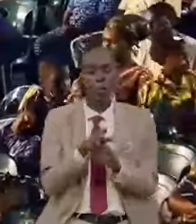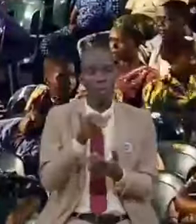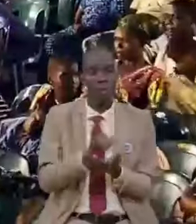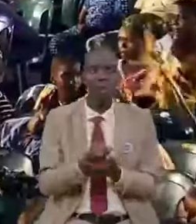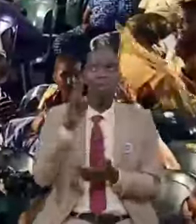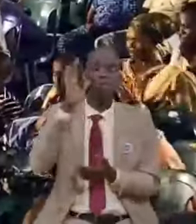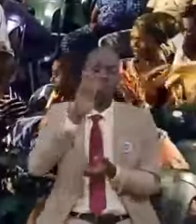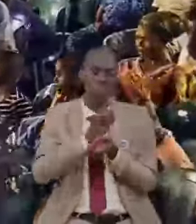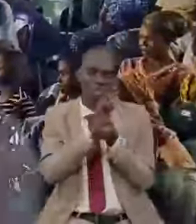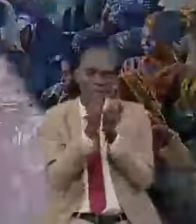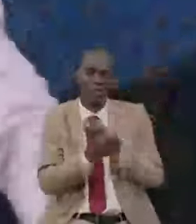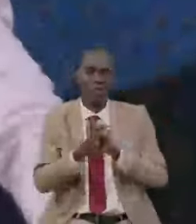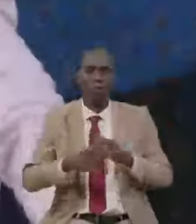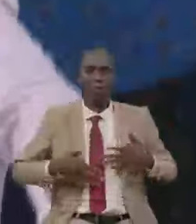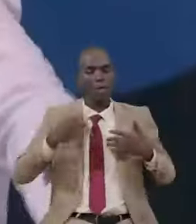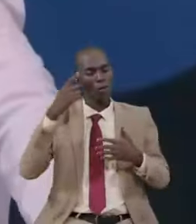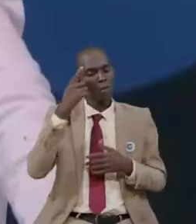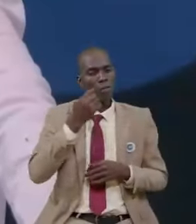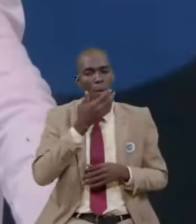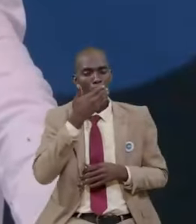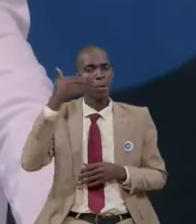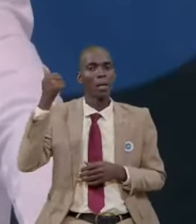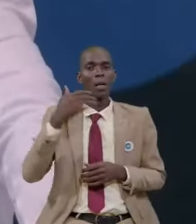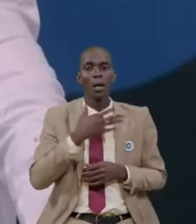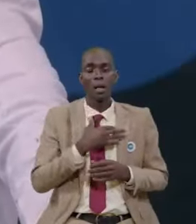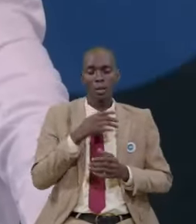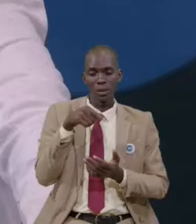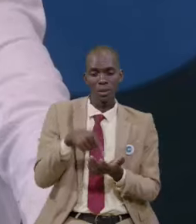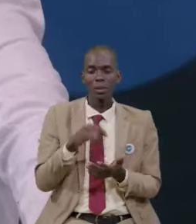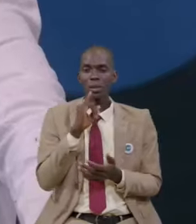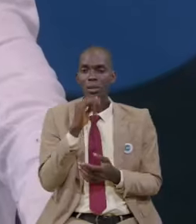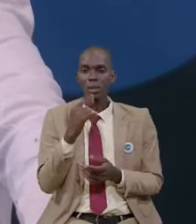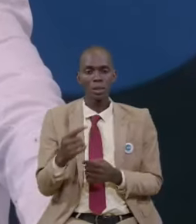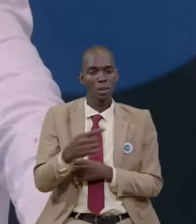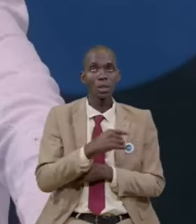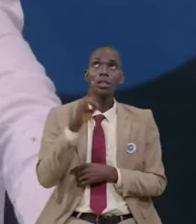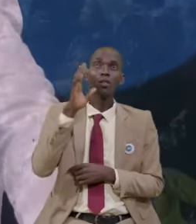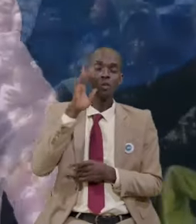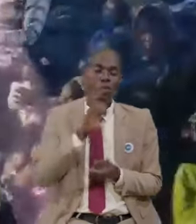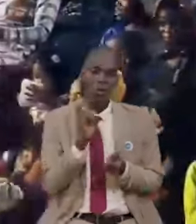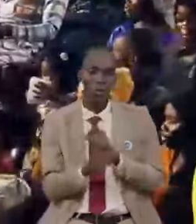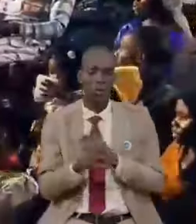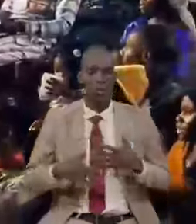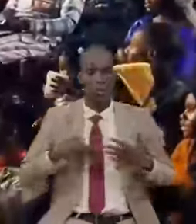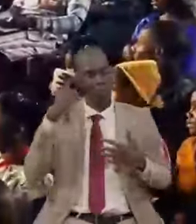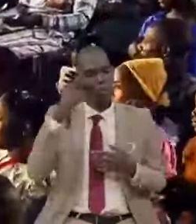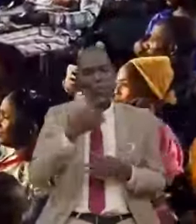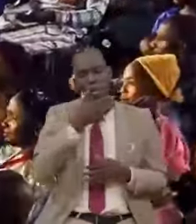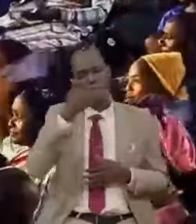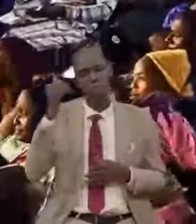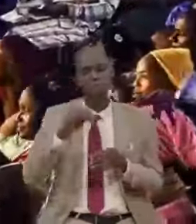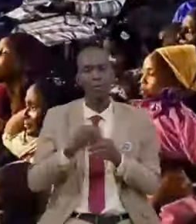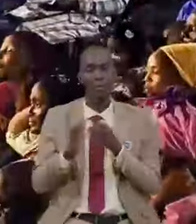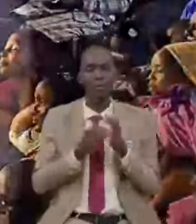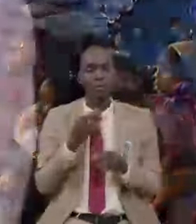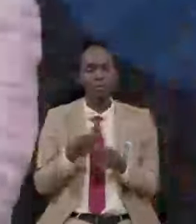around for the better. And this is the day he will turn your life around for the better. That now he